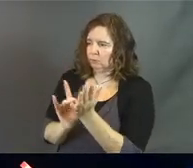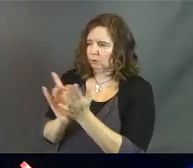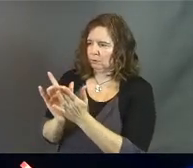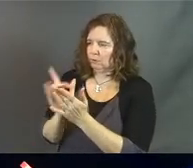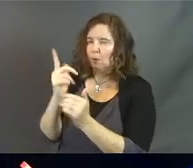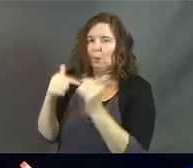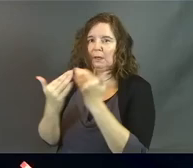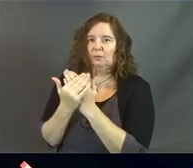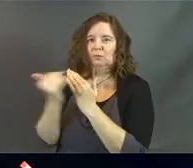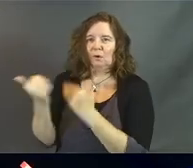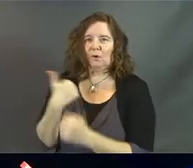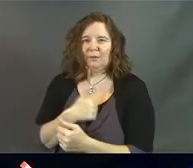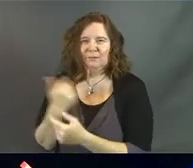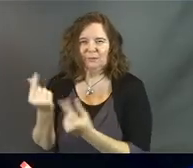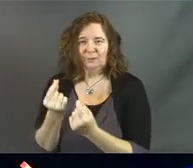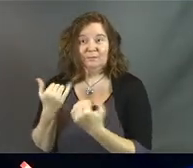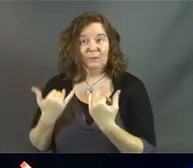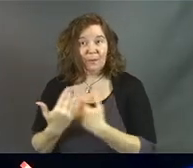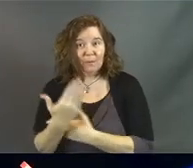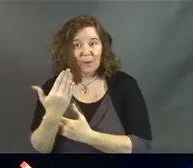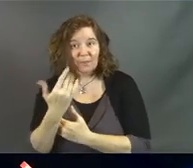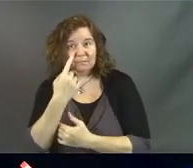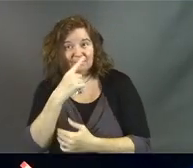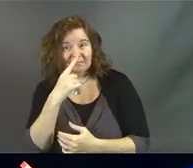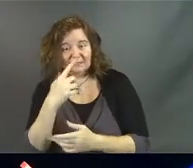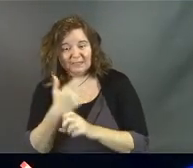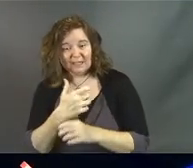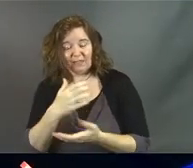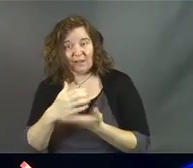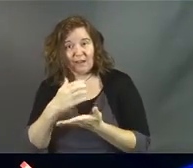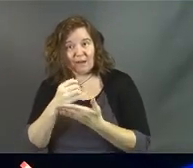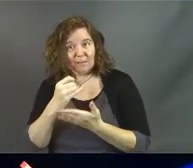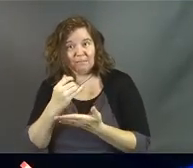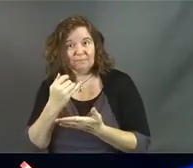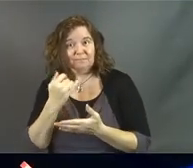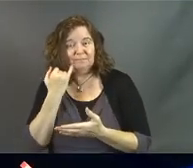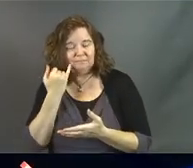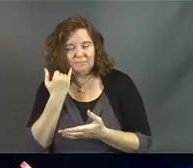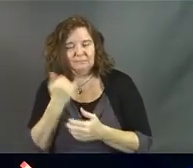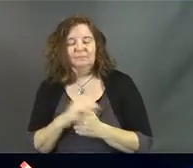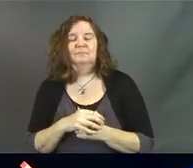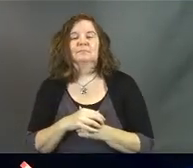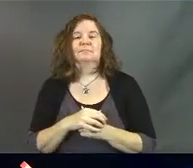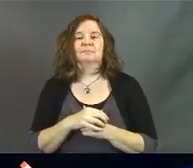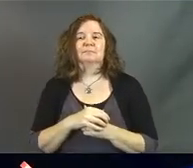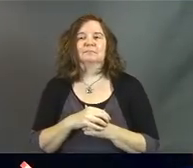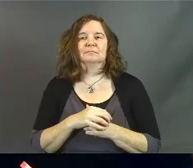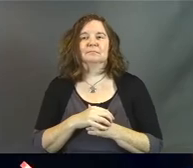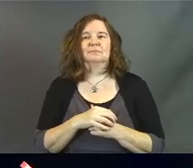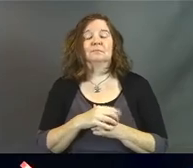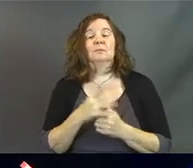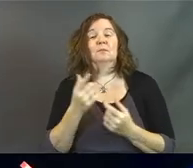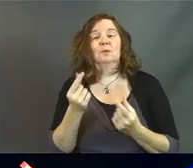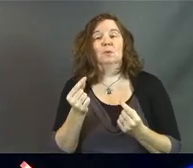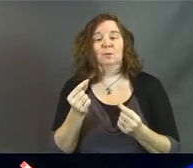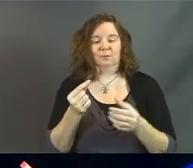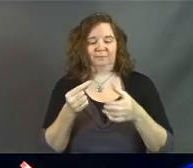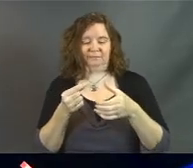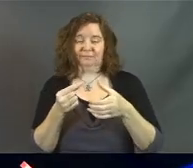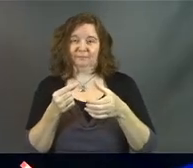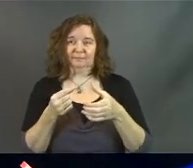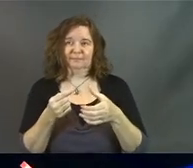us to. So this morning, if you'll take out your communion cup, and